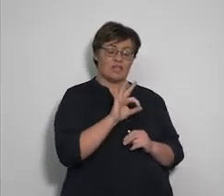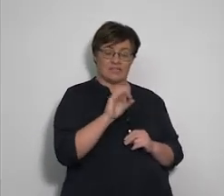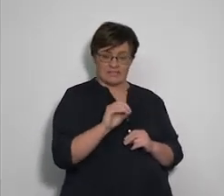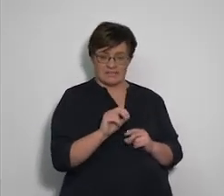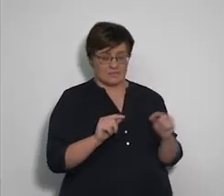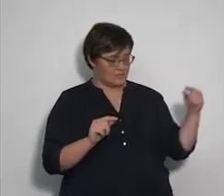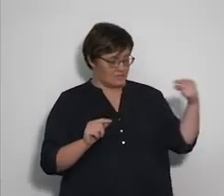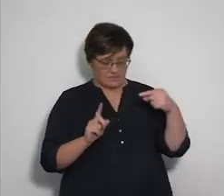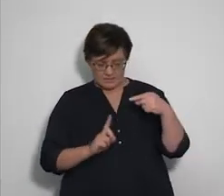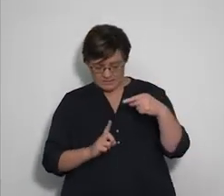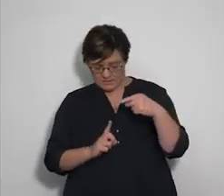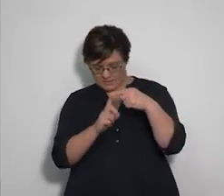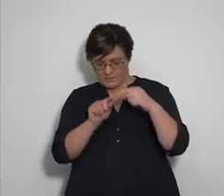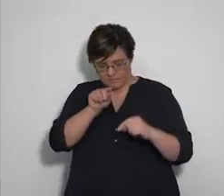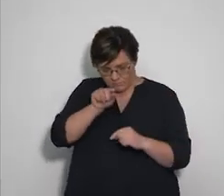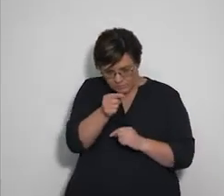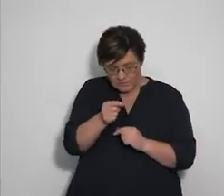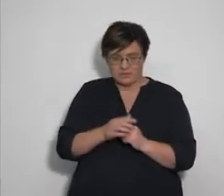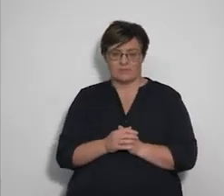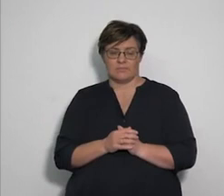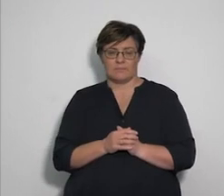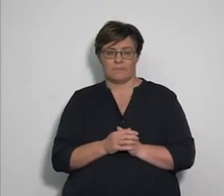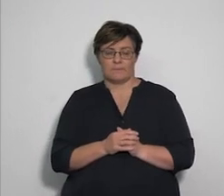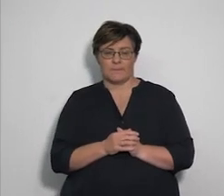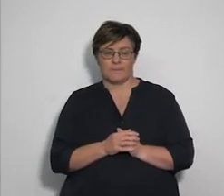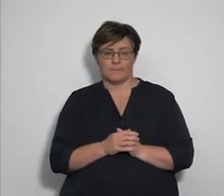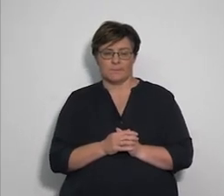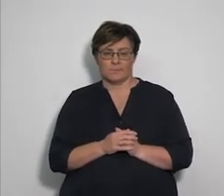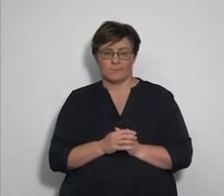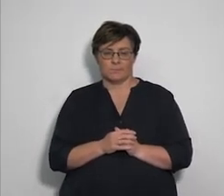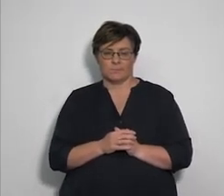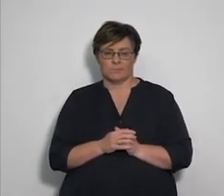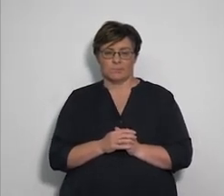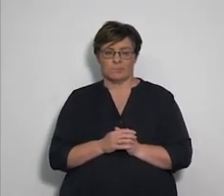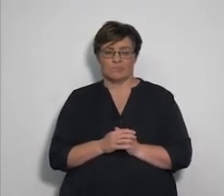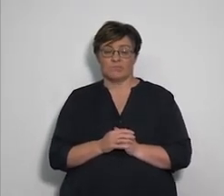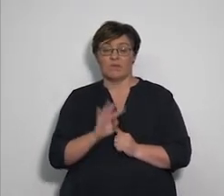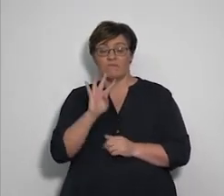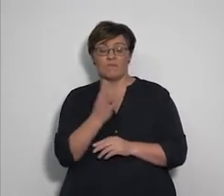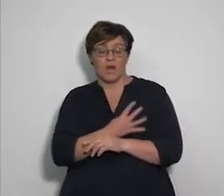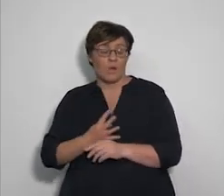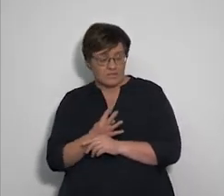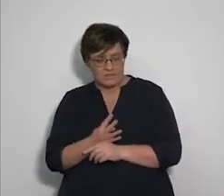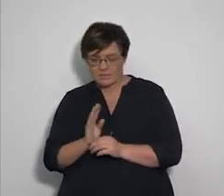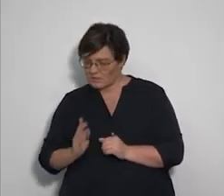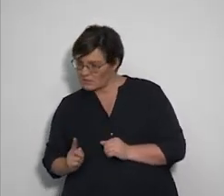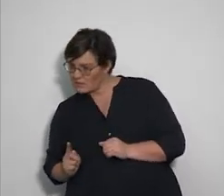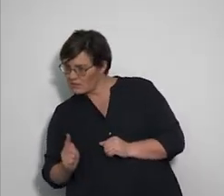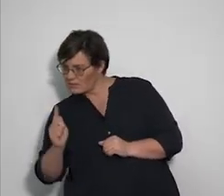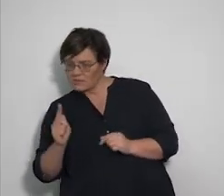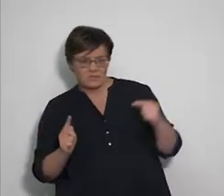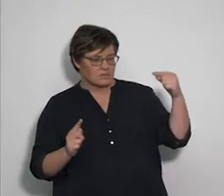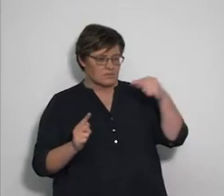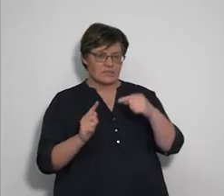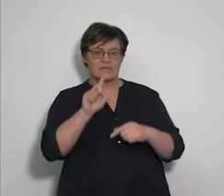at 30 yeast cells. There's our little mark. At 4 hours, we were